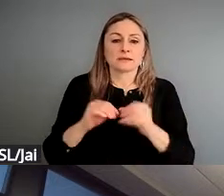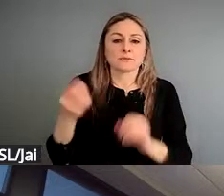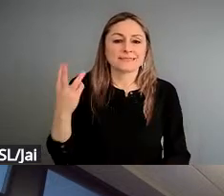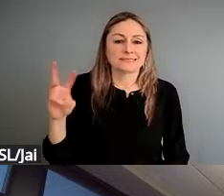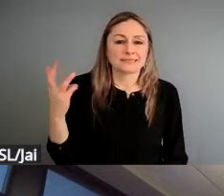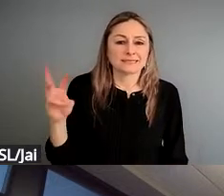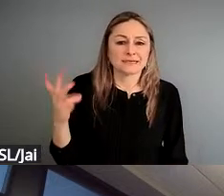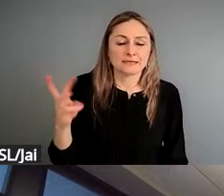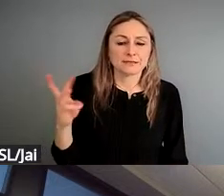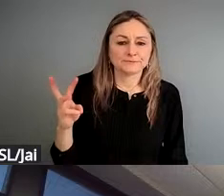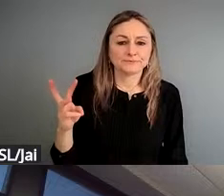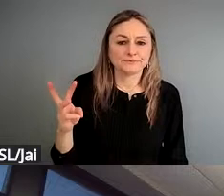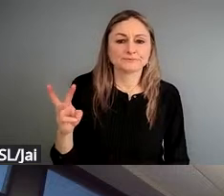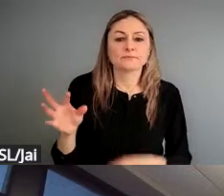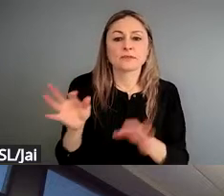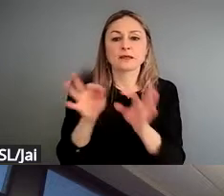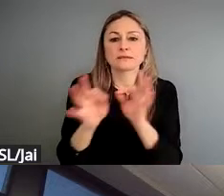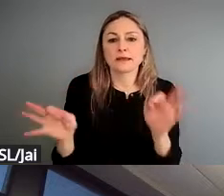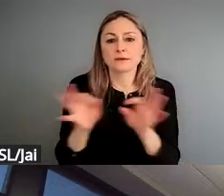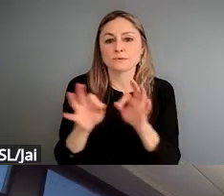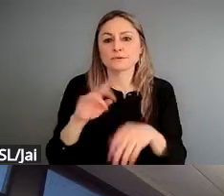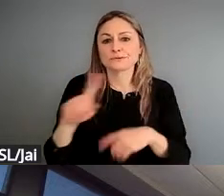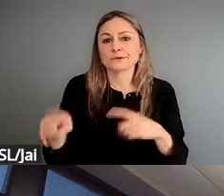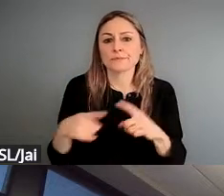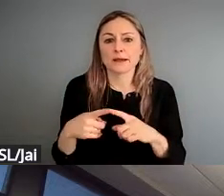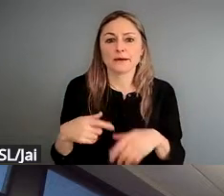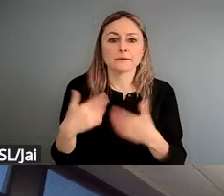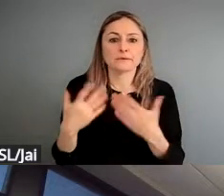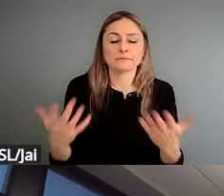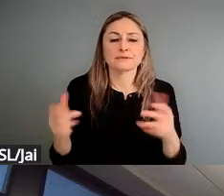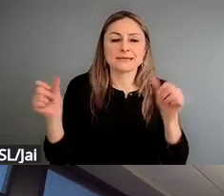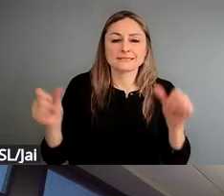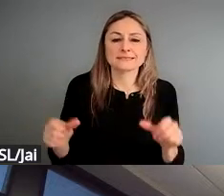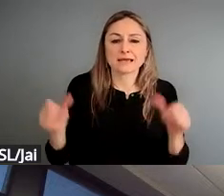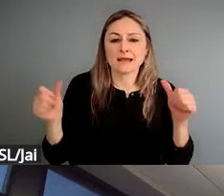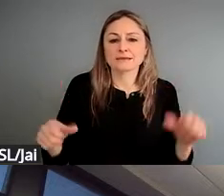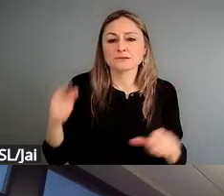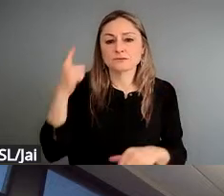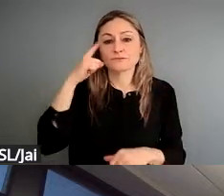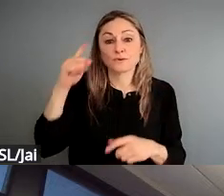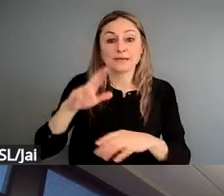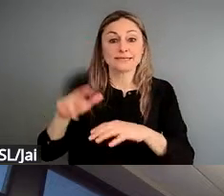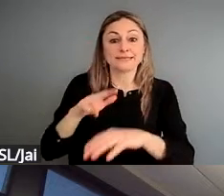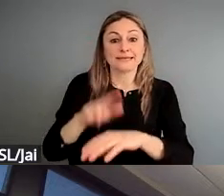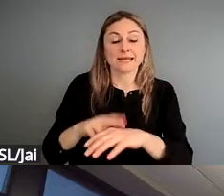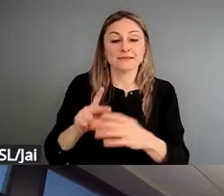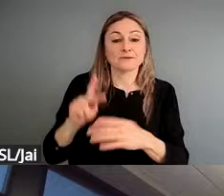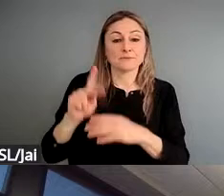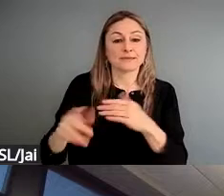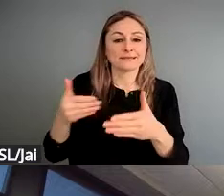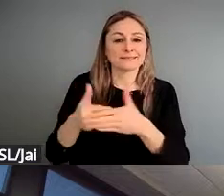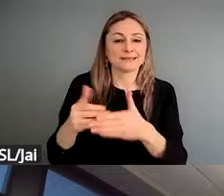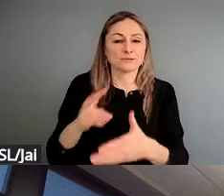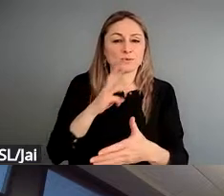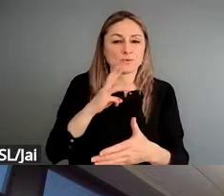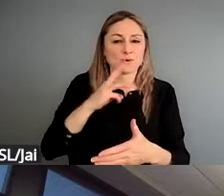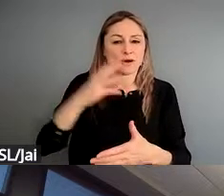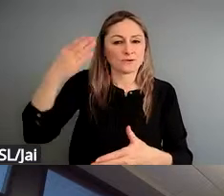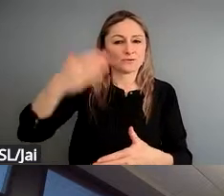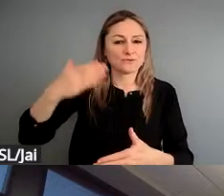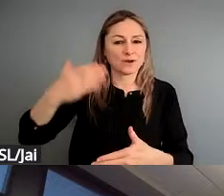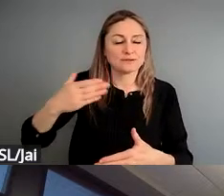was language about signage for native plants near the waterfront. And so what we did is